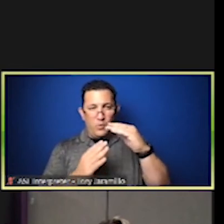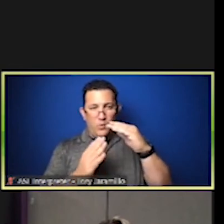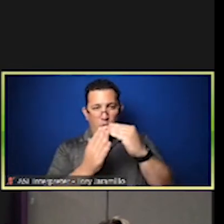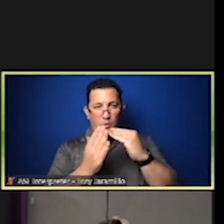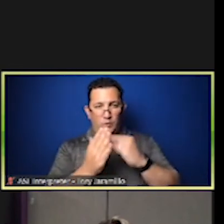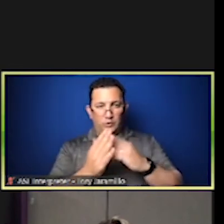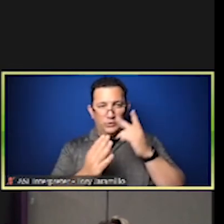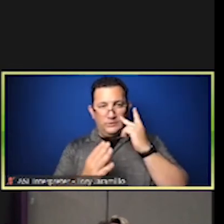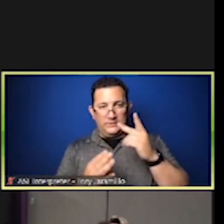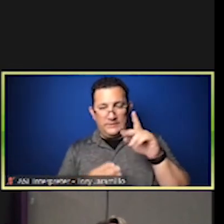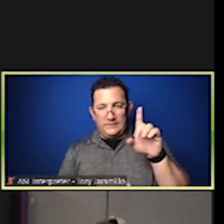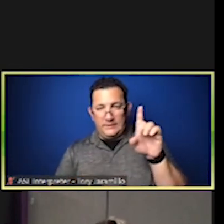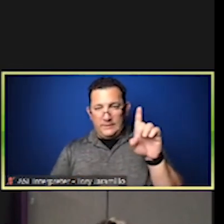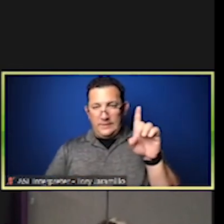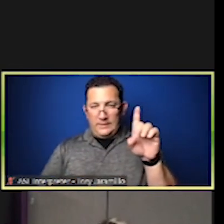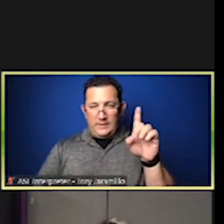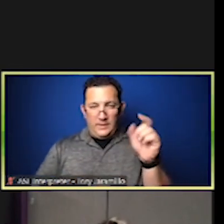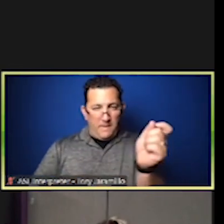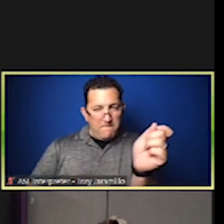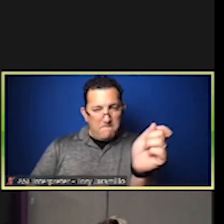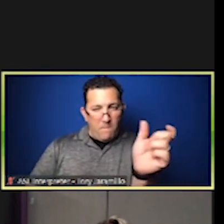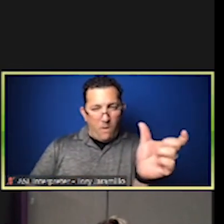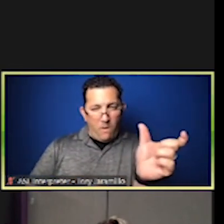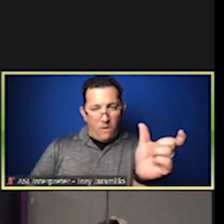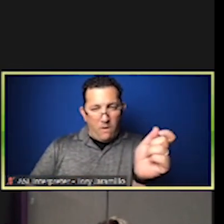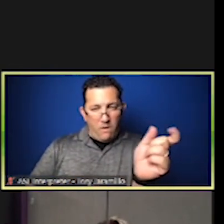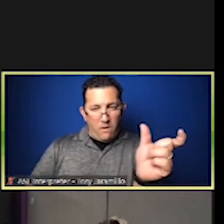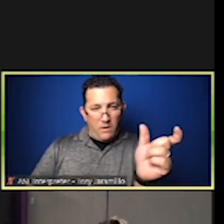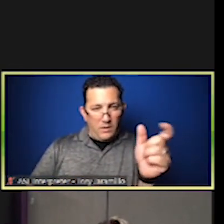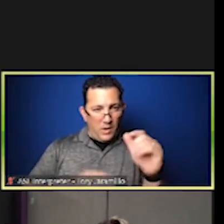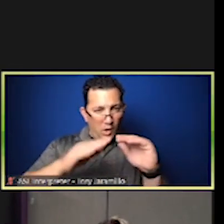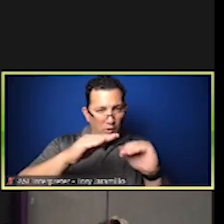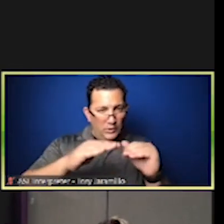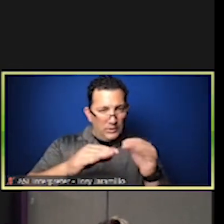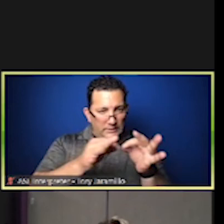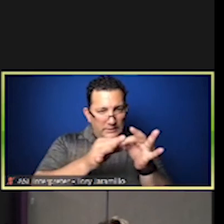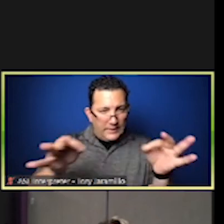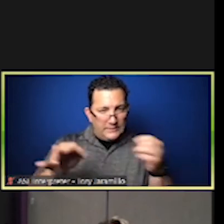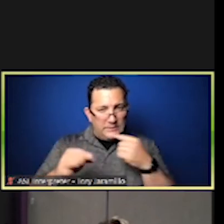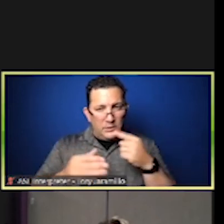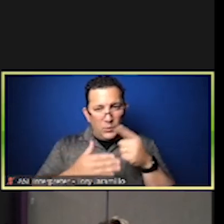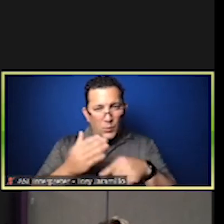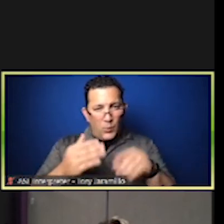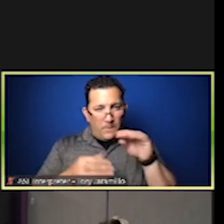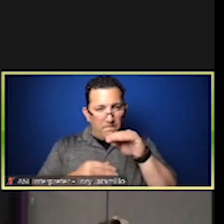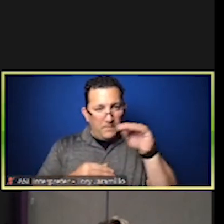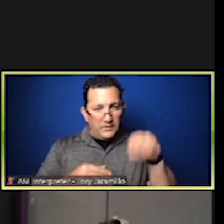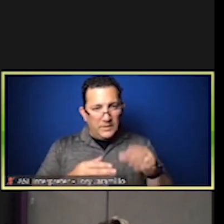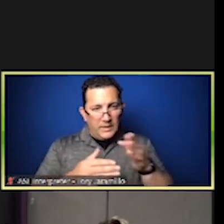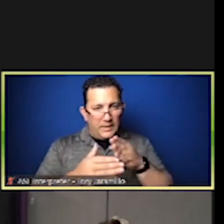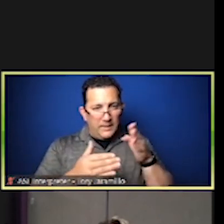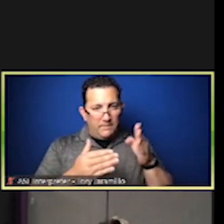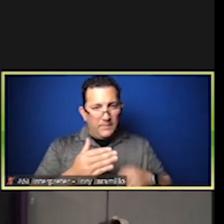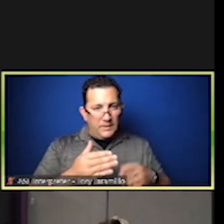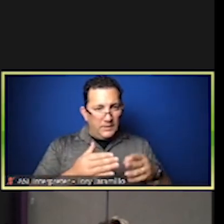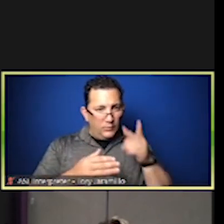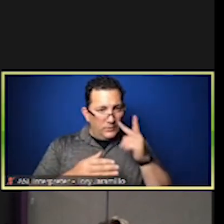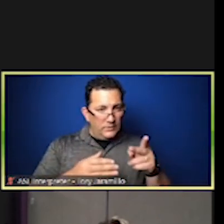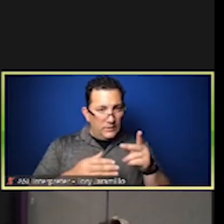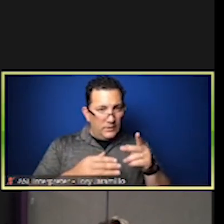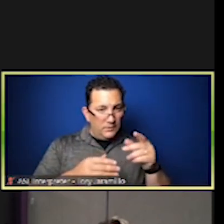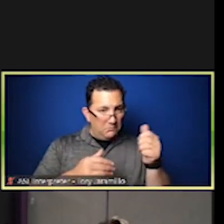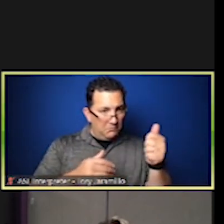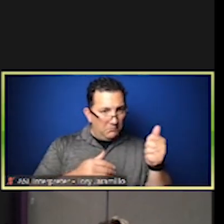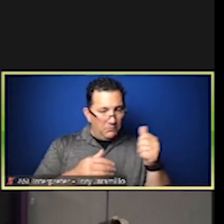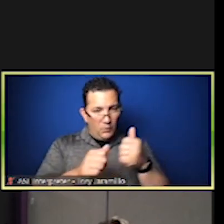bar. And then underneath there'll be text and it'll say what % they are completed and if they're behind. So